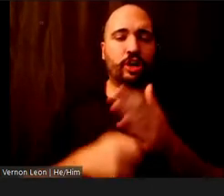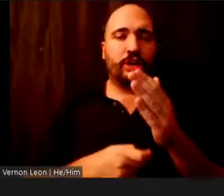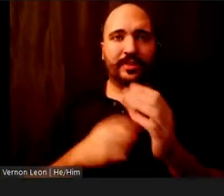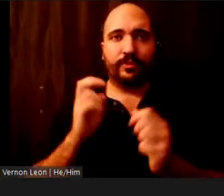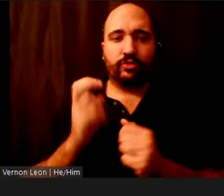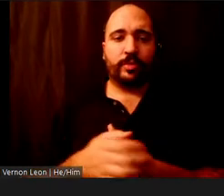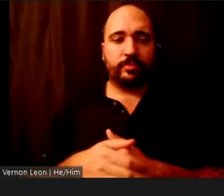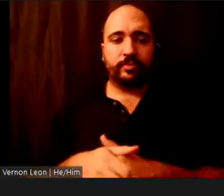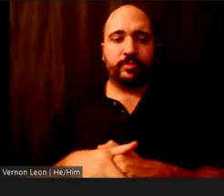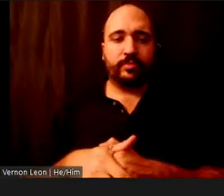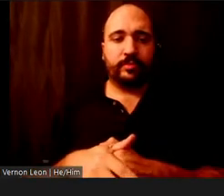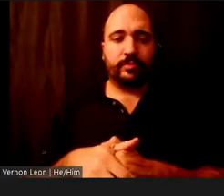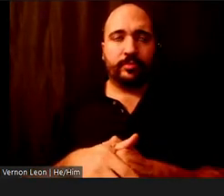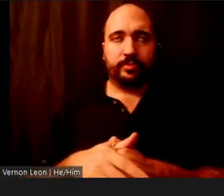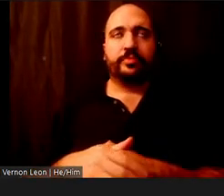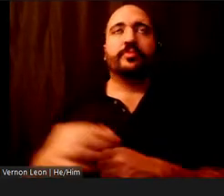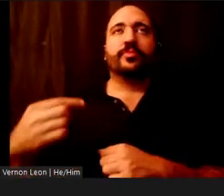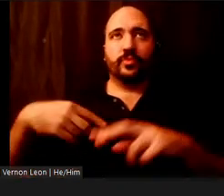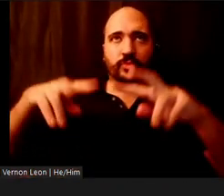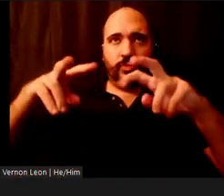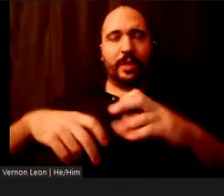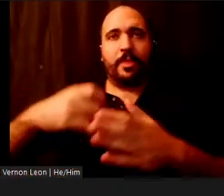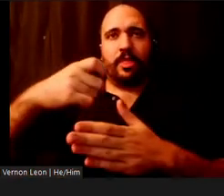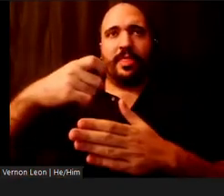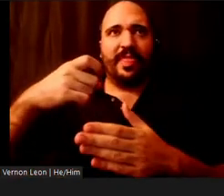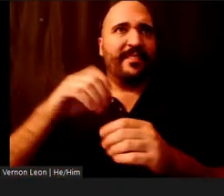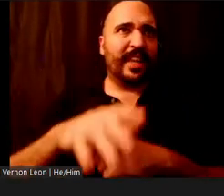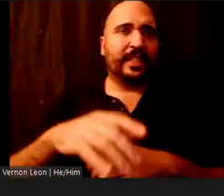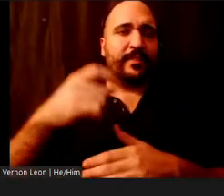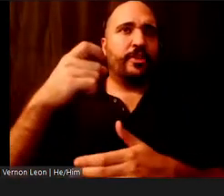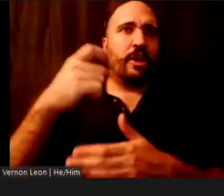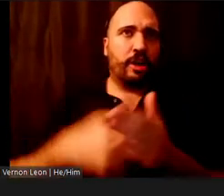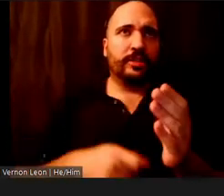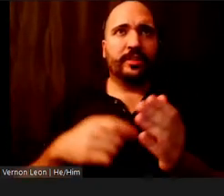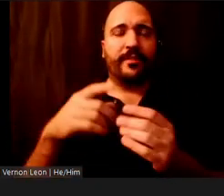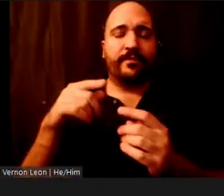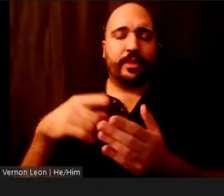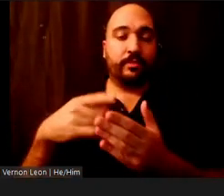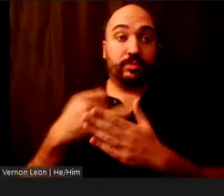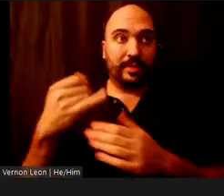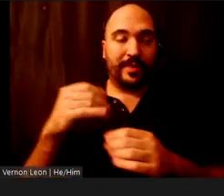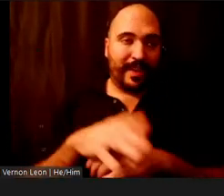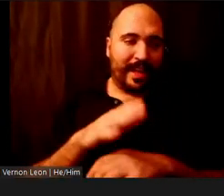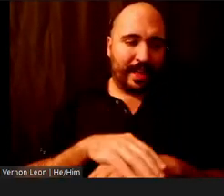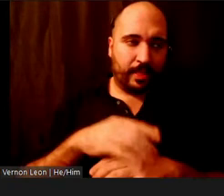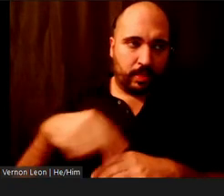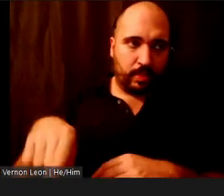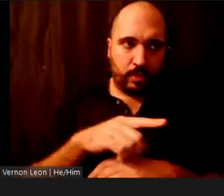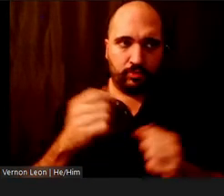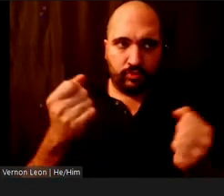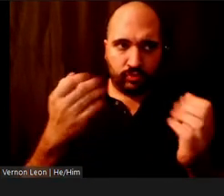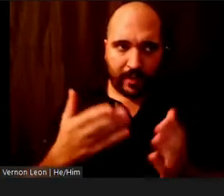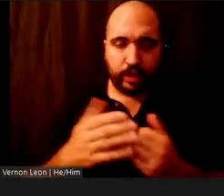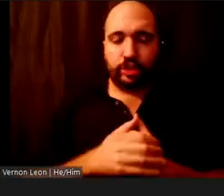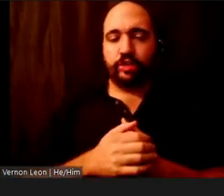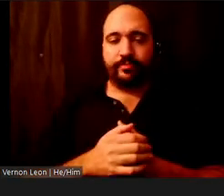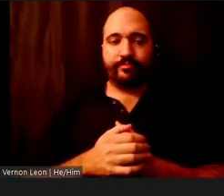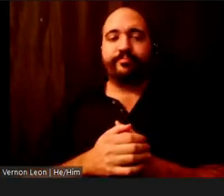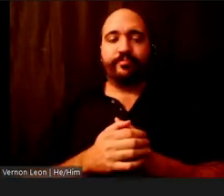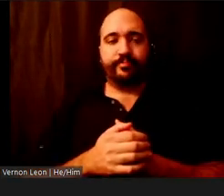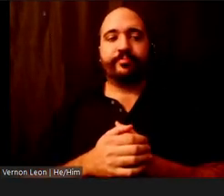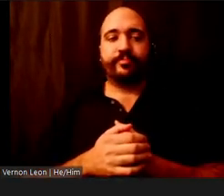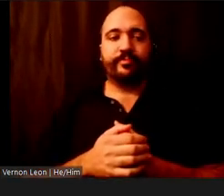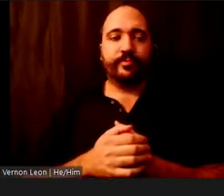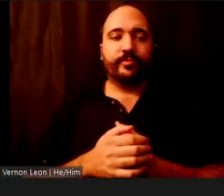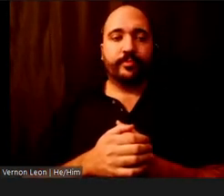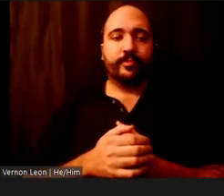trip. We will examine the effect of the project on the taxi and for hire vehicle industry and the result of defect on minority drivers. With respect to